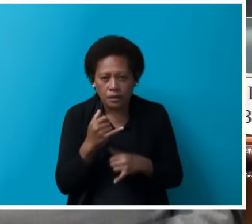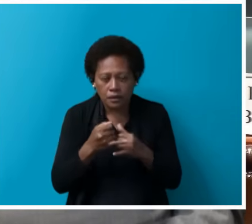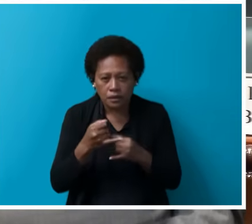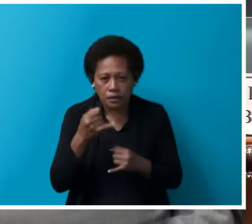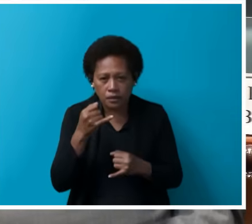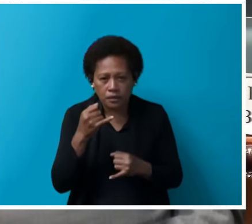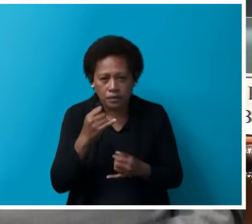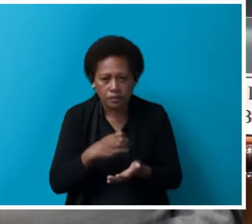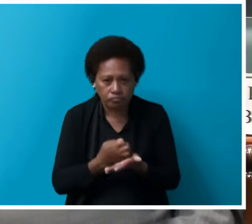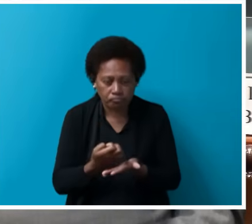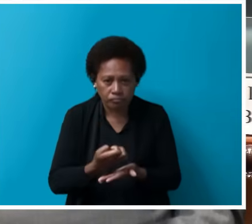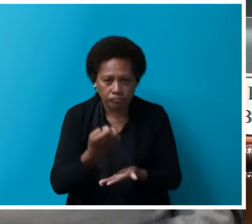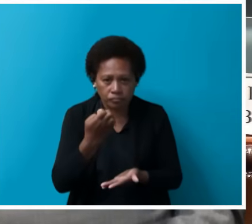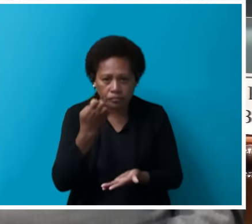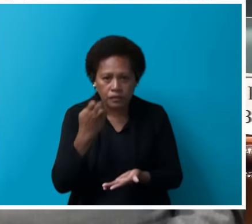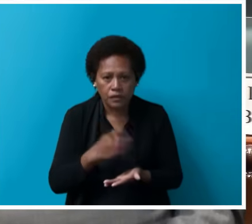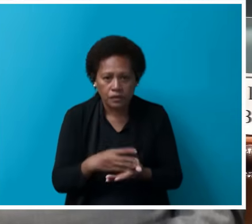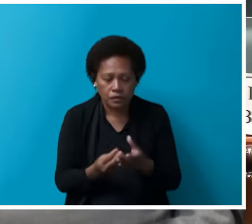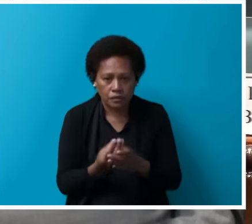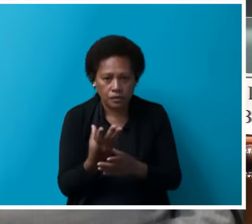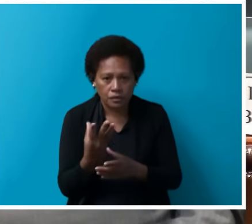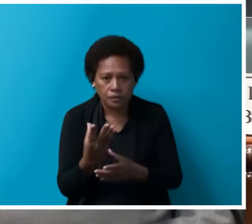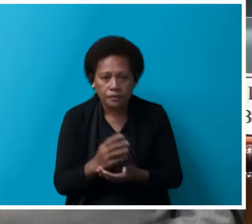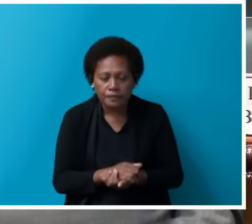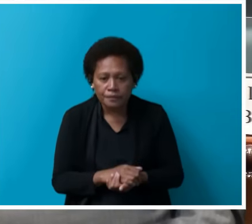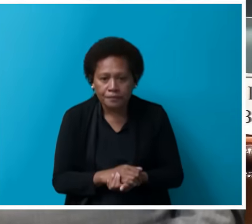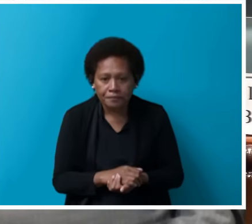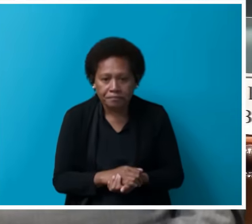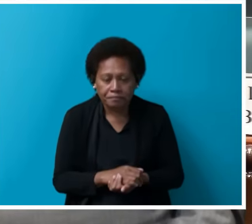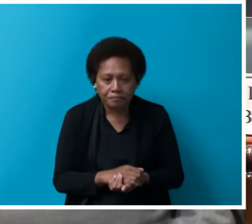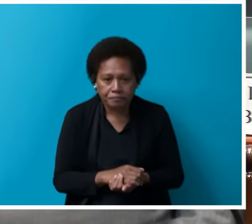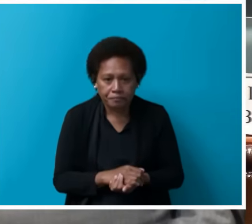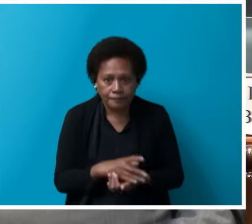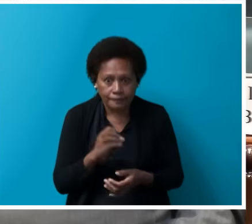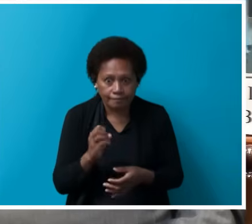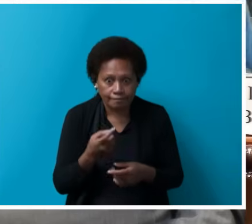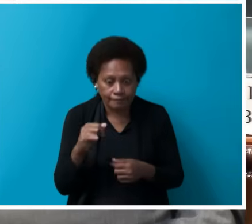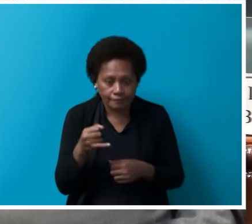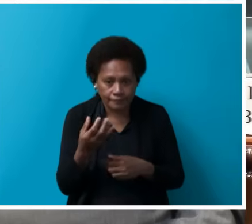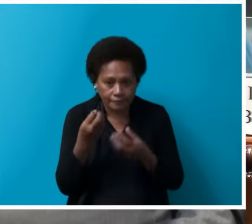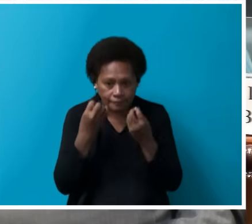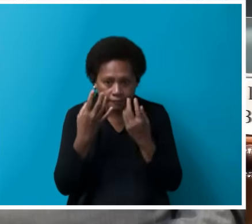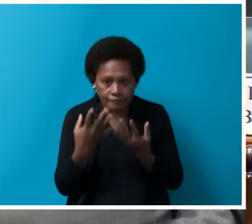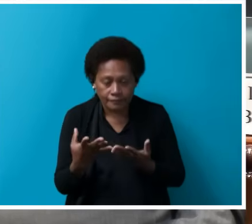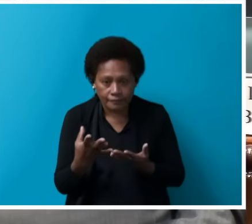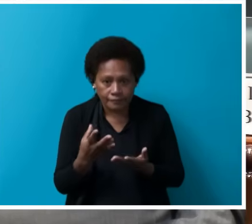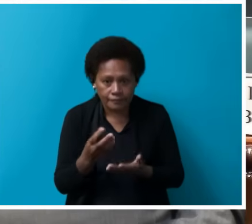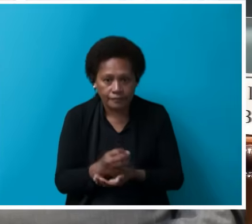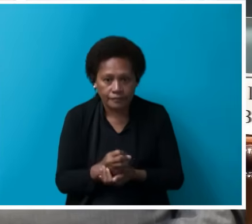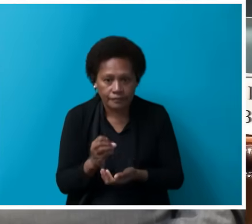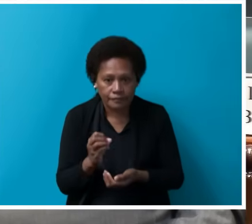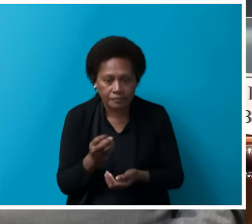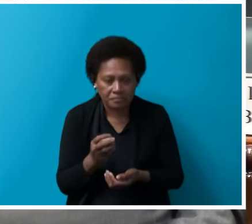growth. And this clearly demonstrates that the decline is not due to weak